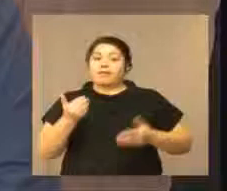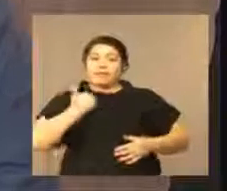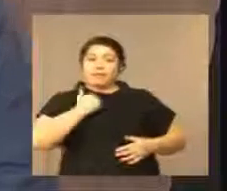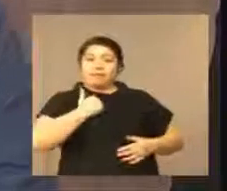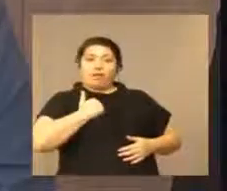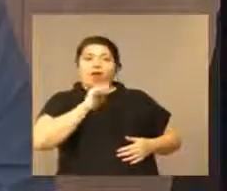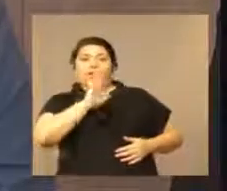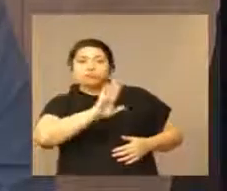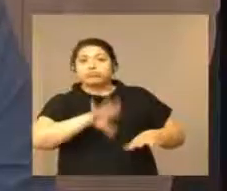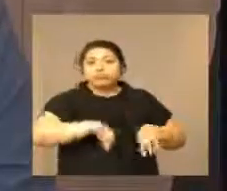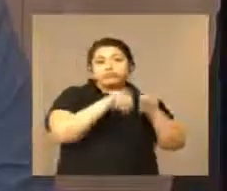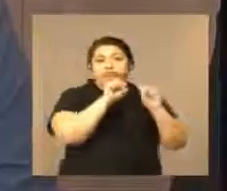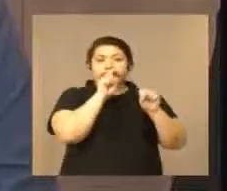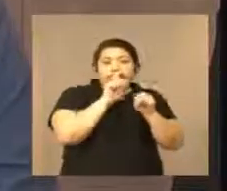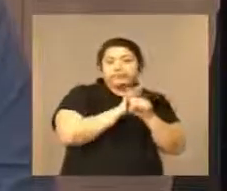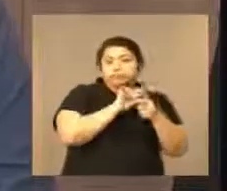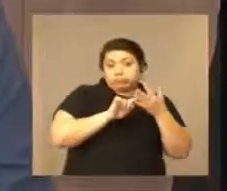Committee